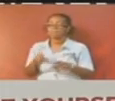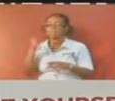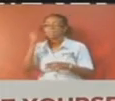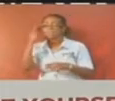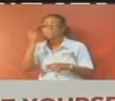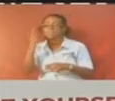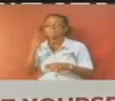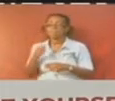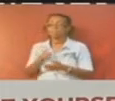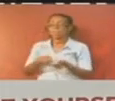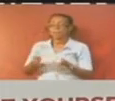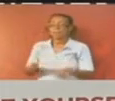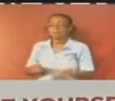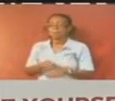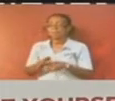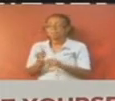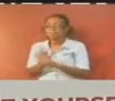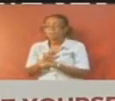issue?